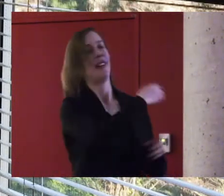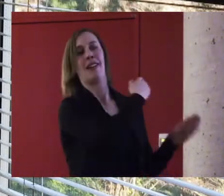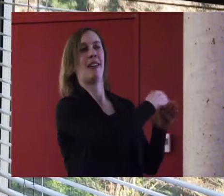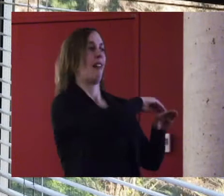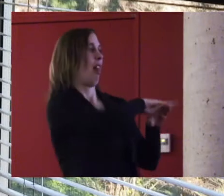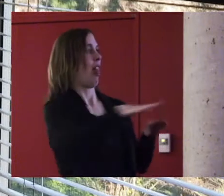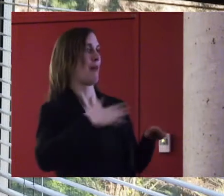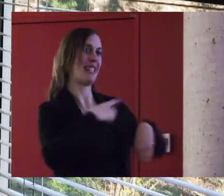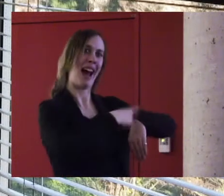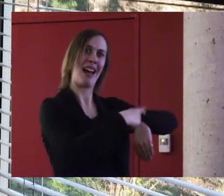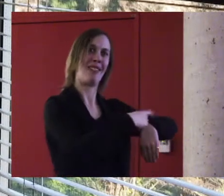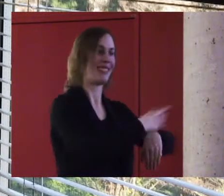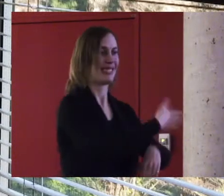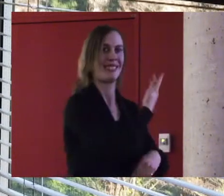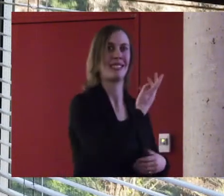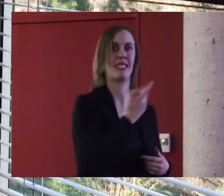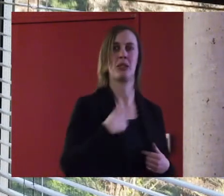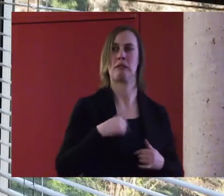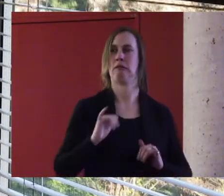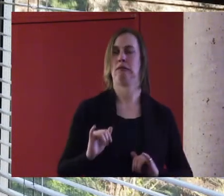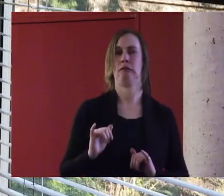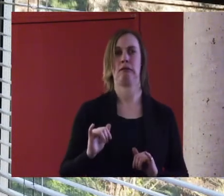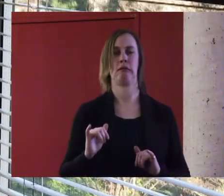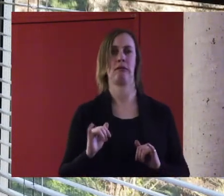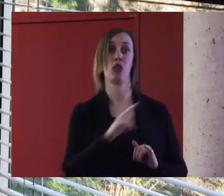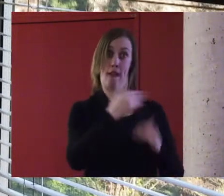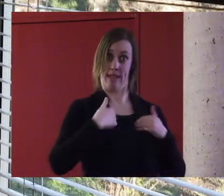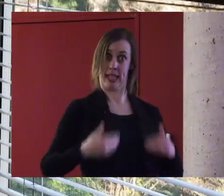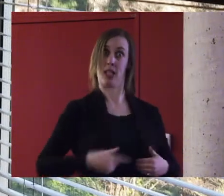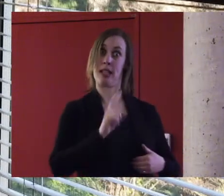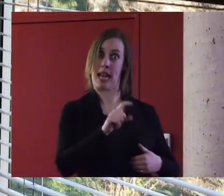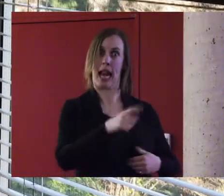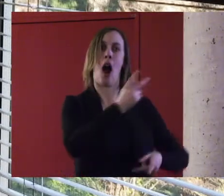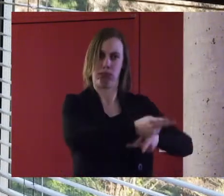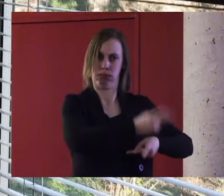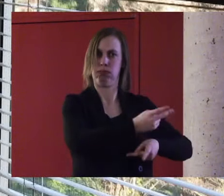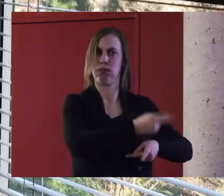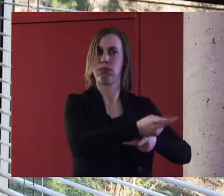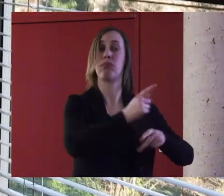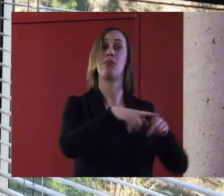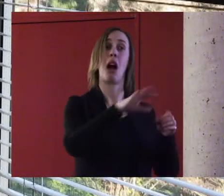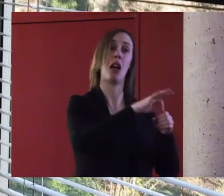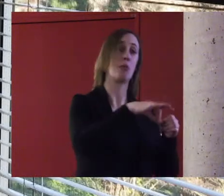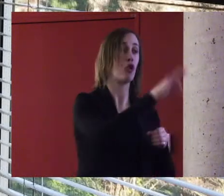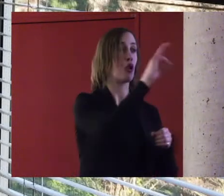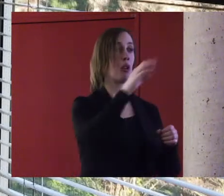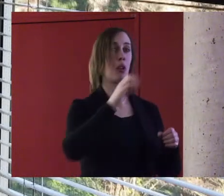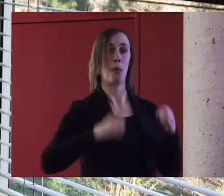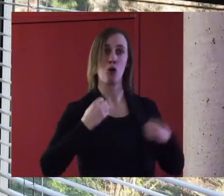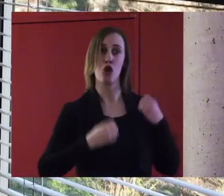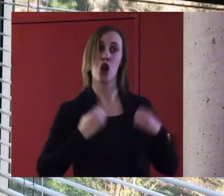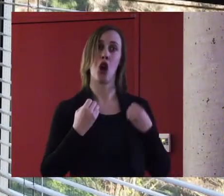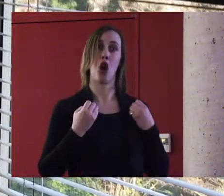needs were taken care of, her spiritual, intellectual, and emotional life were diminishing.